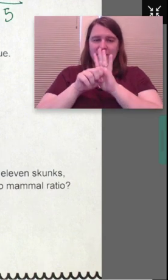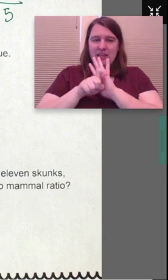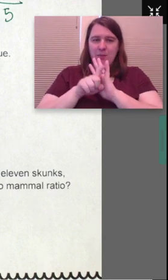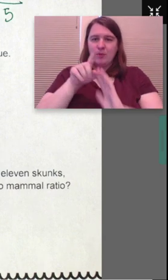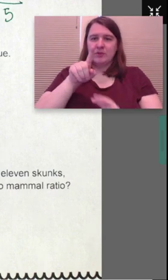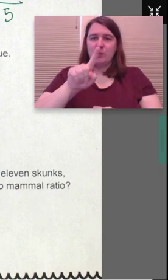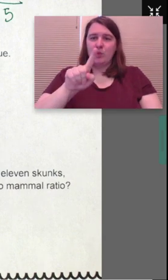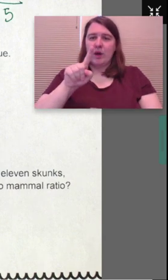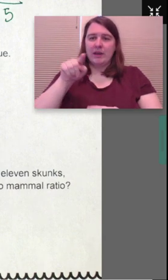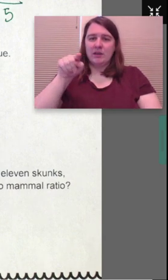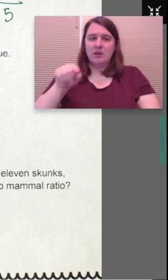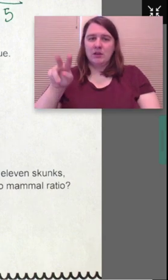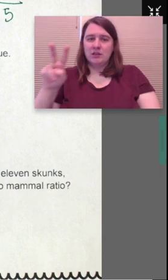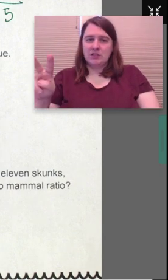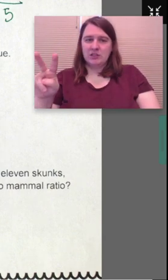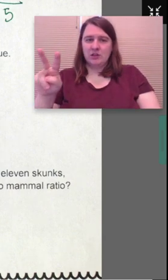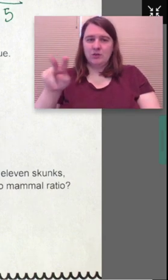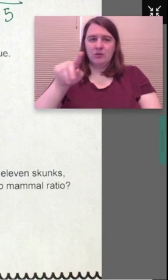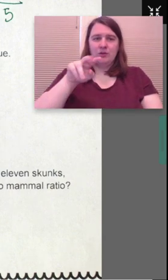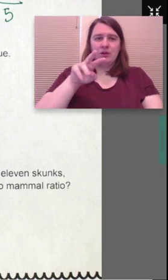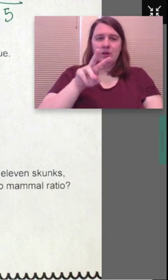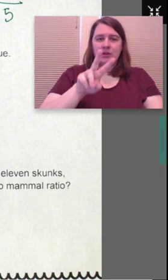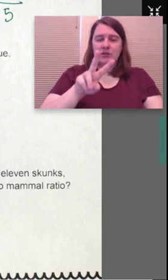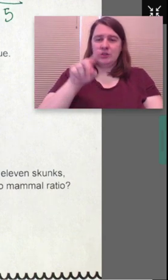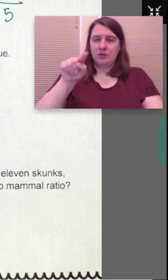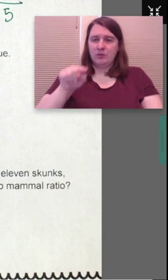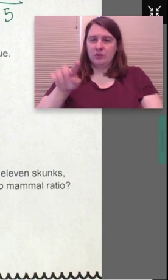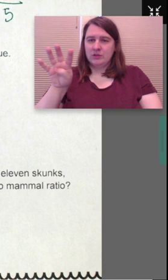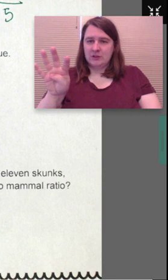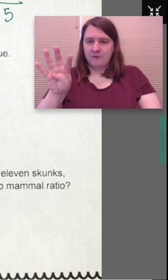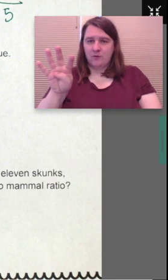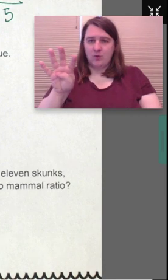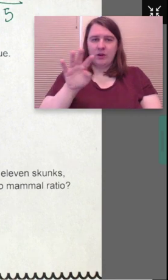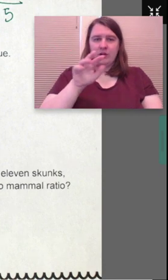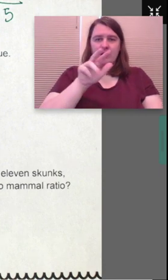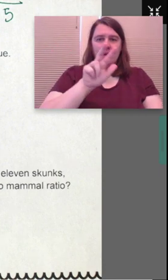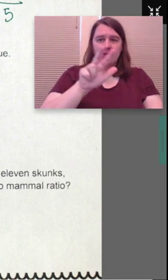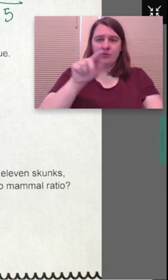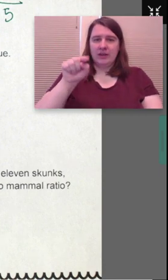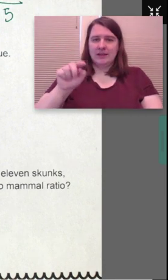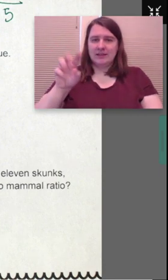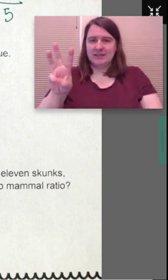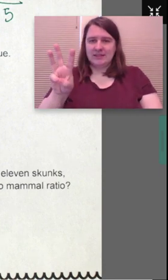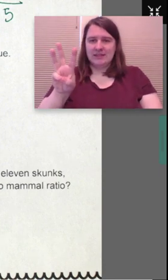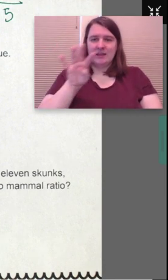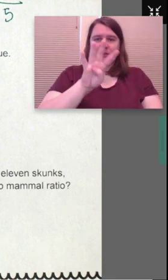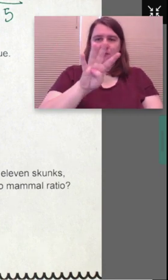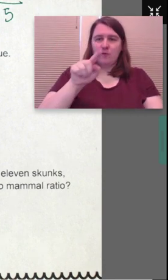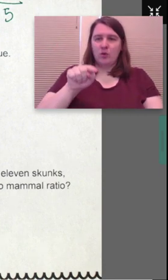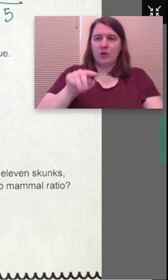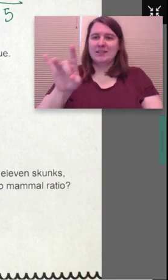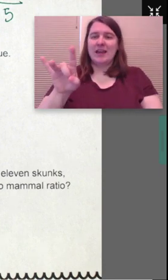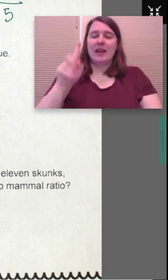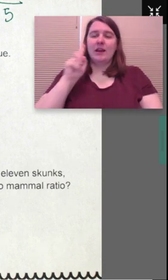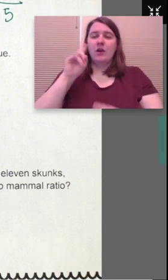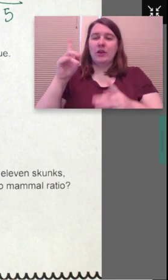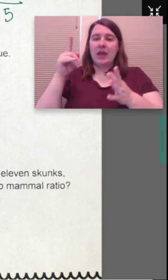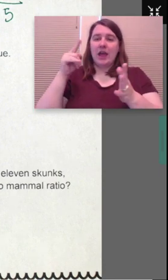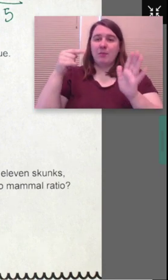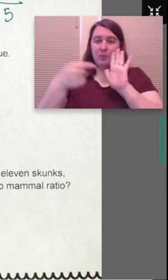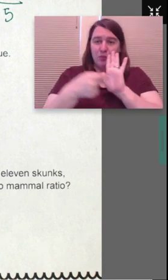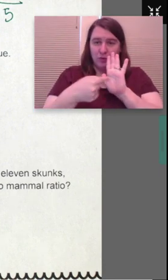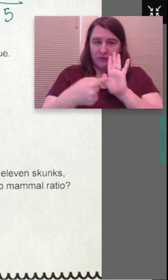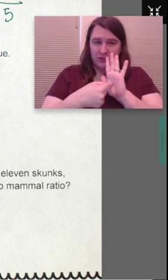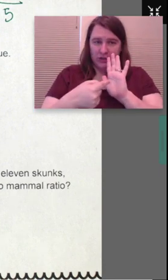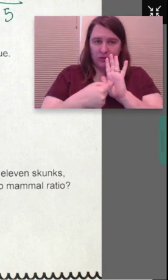value. So examples, 1 to 2, 2 to 4, 3 to 6, 4 to 8.